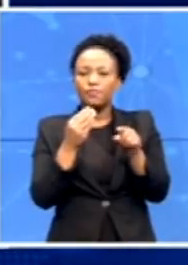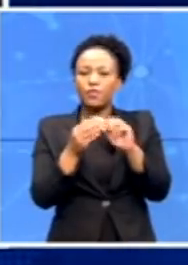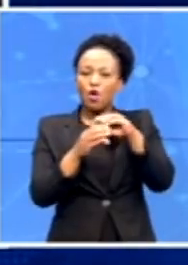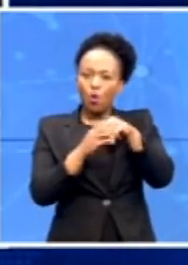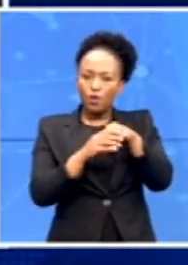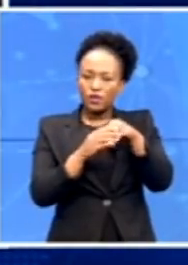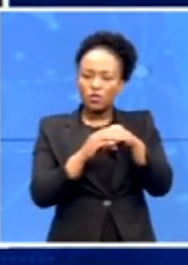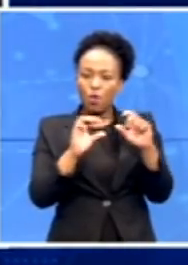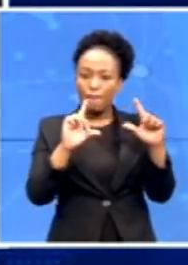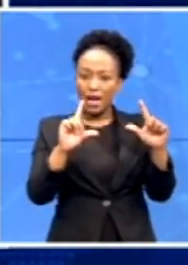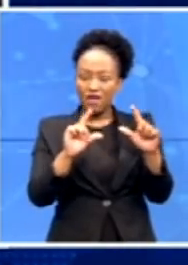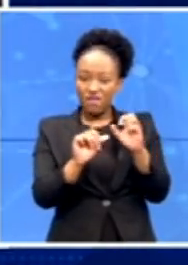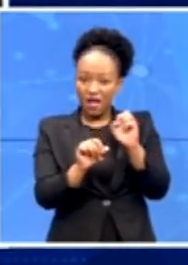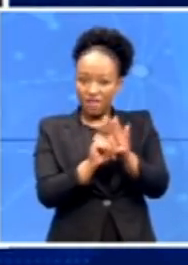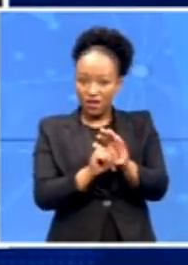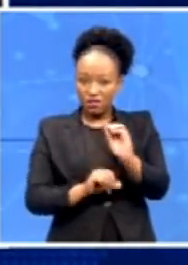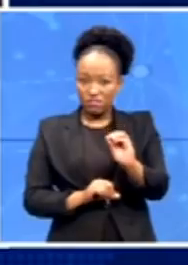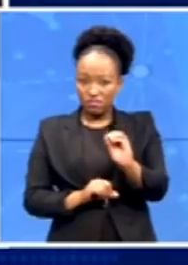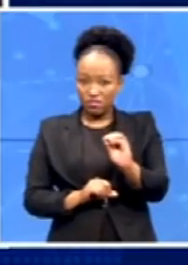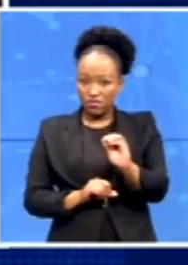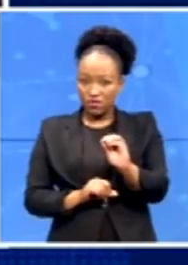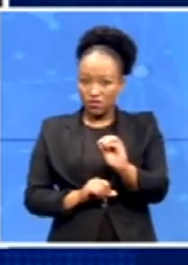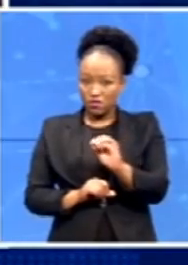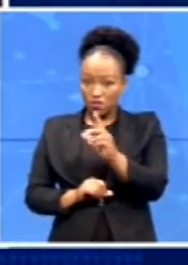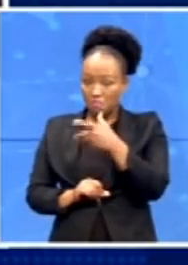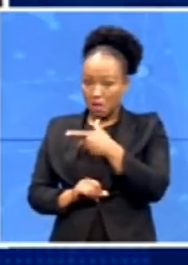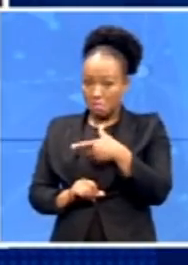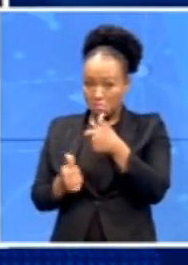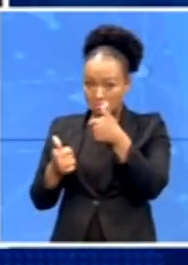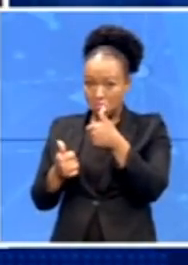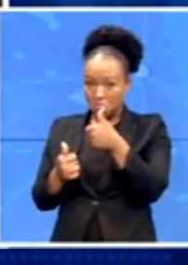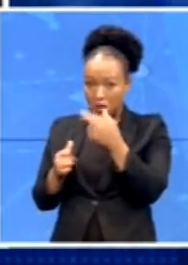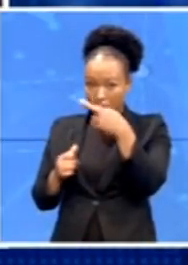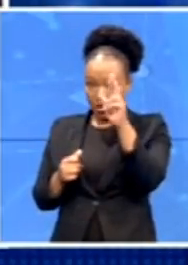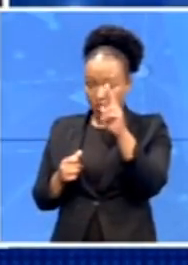Ms. Jacobus? You confirm that? Yes, Council.